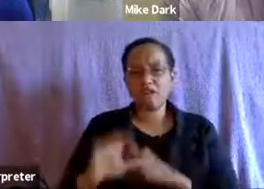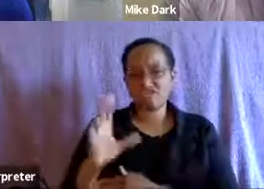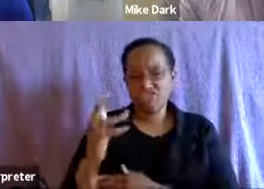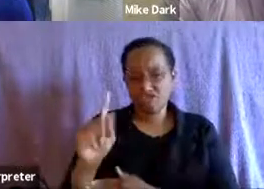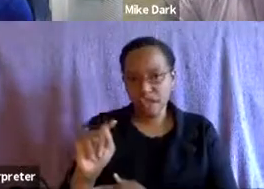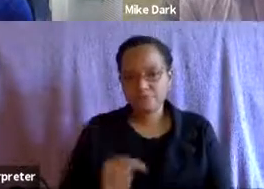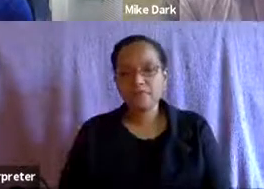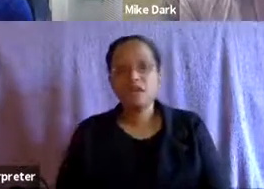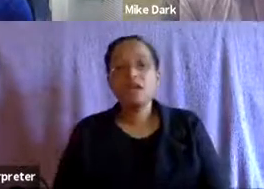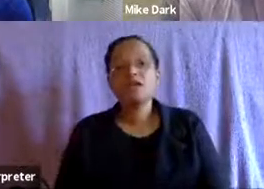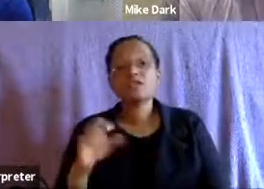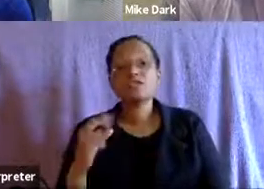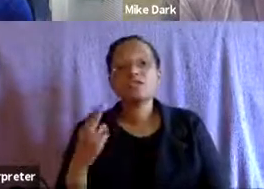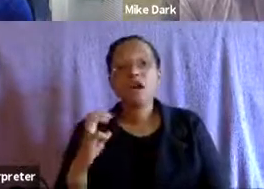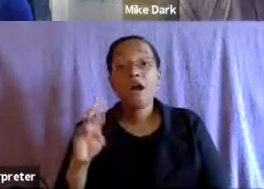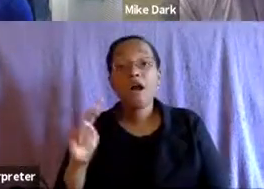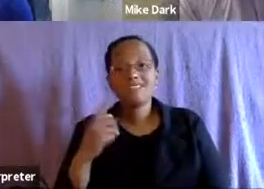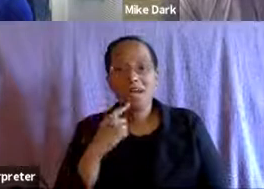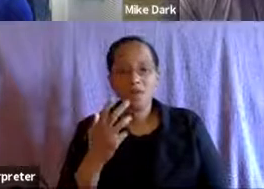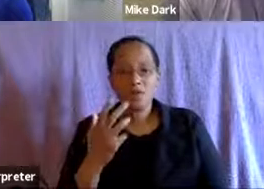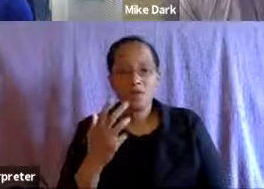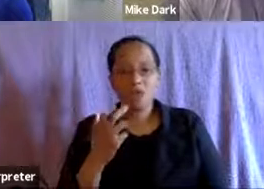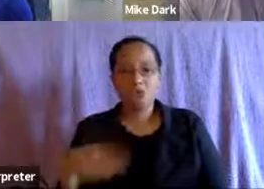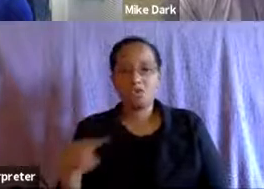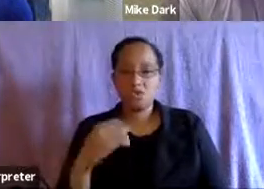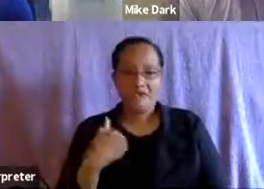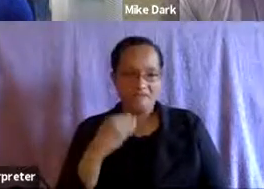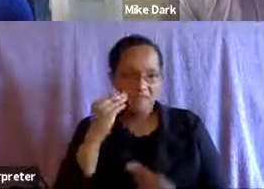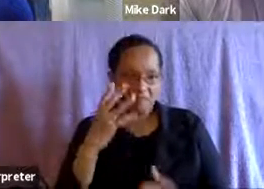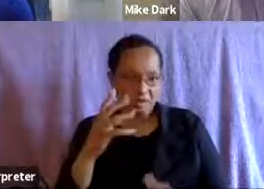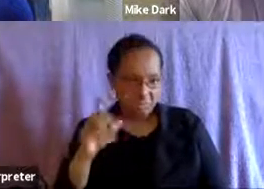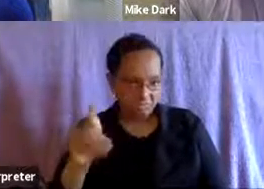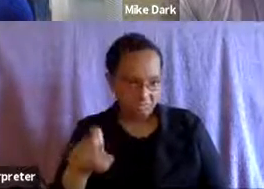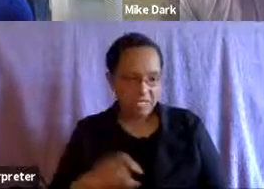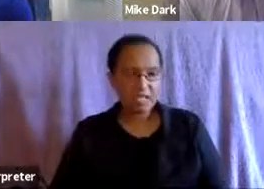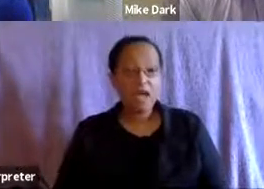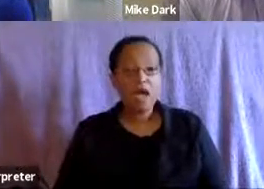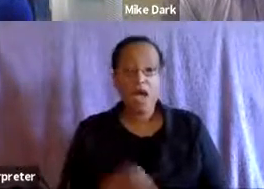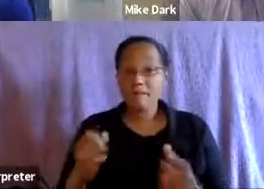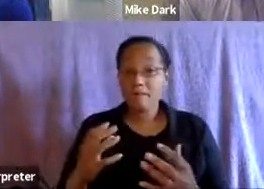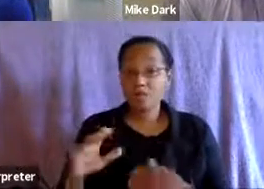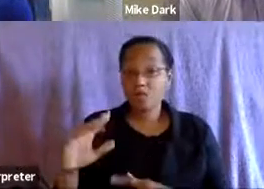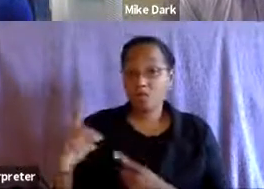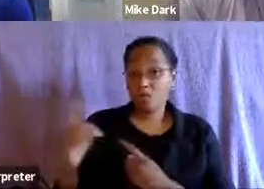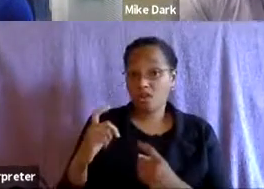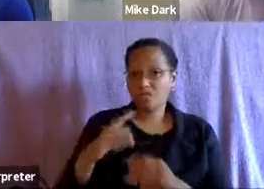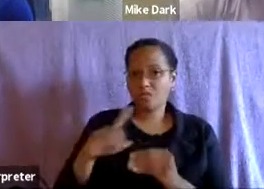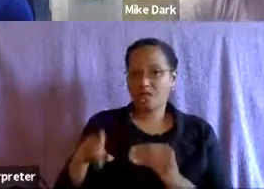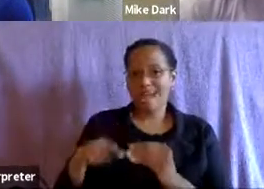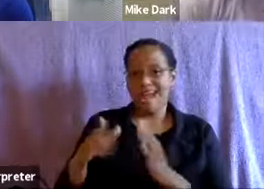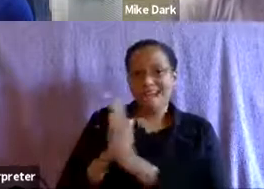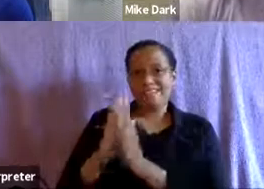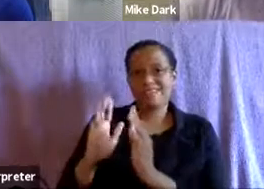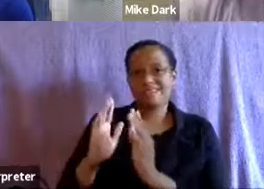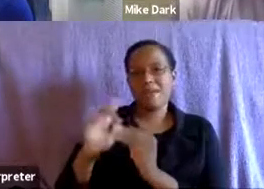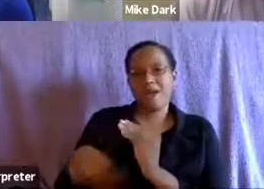important questions submitted, and we're not going to get to the vast majority of them. If you've submitted a question in the chat box and you want to talk to